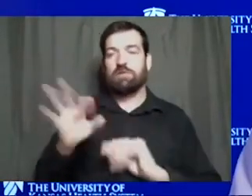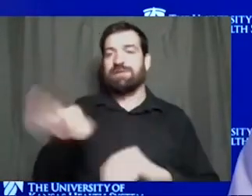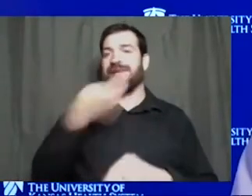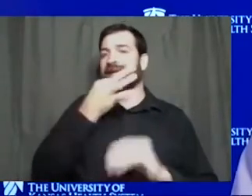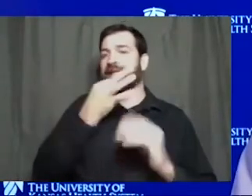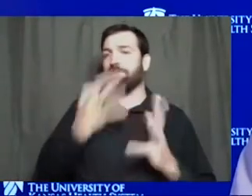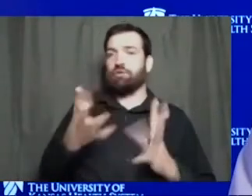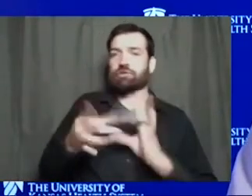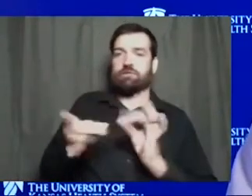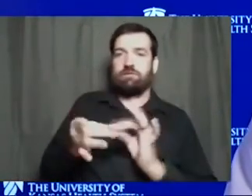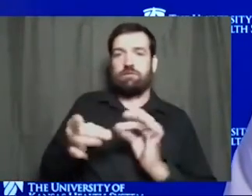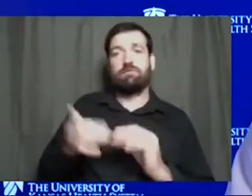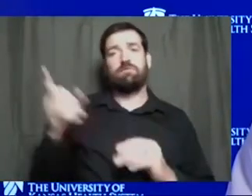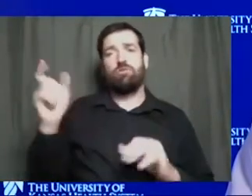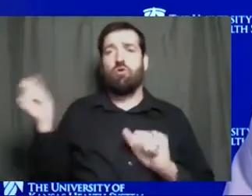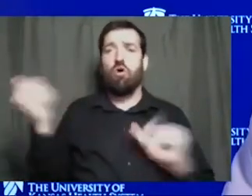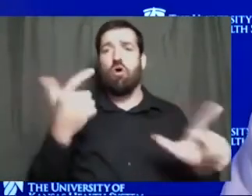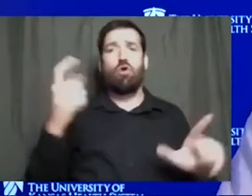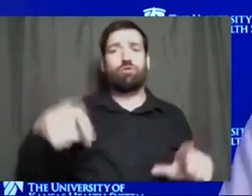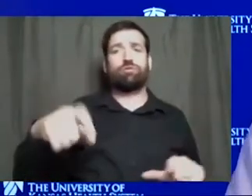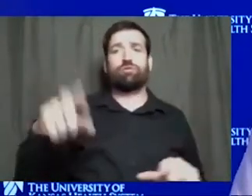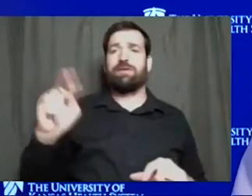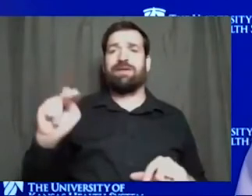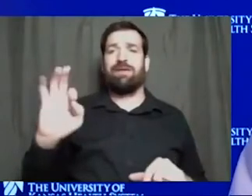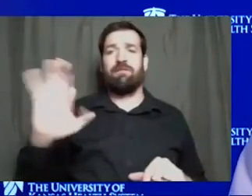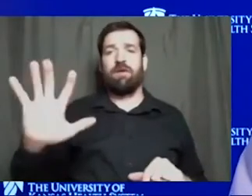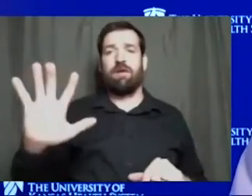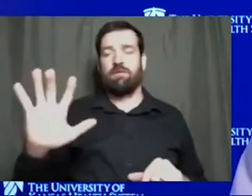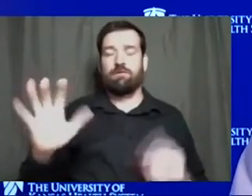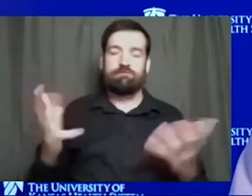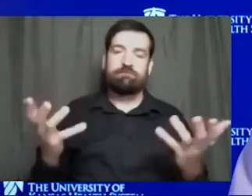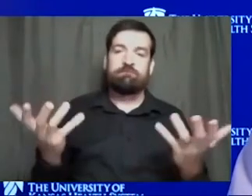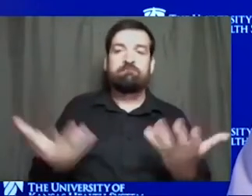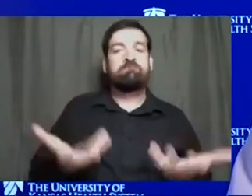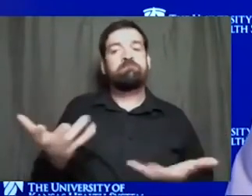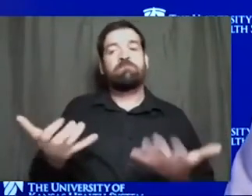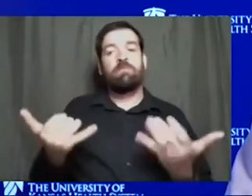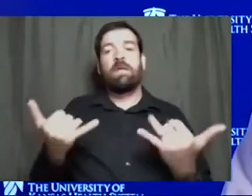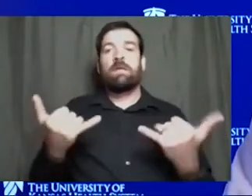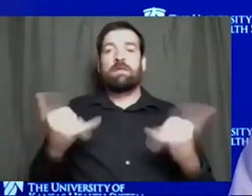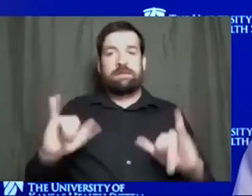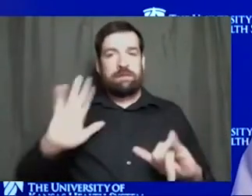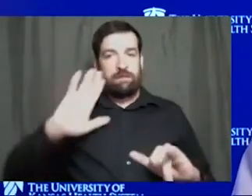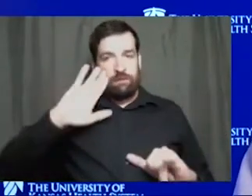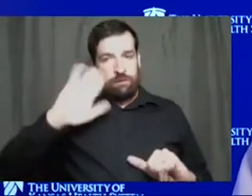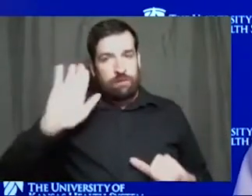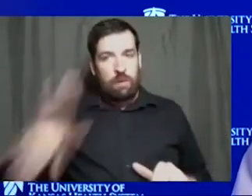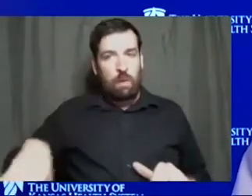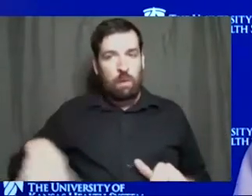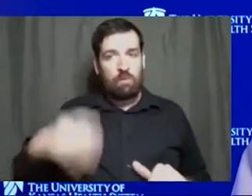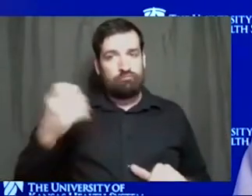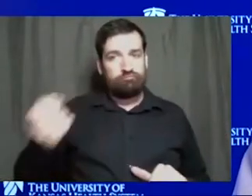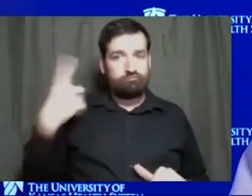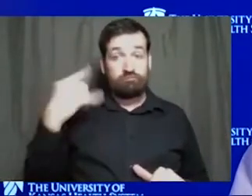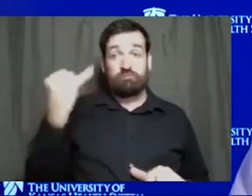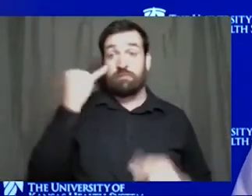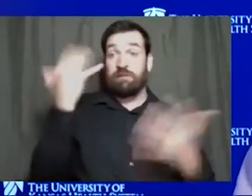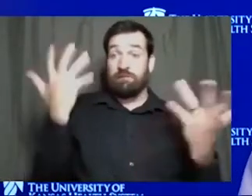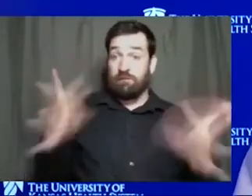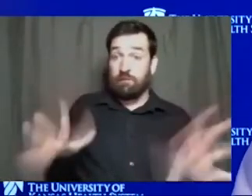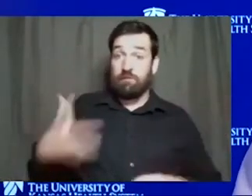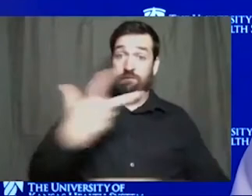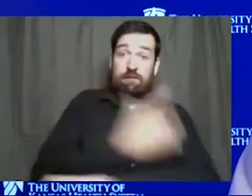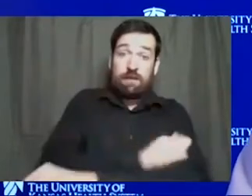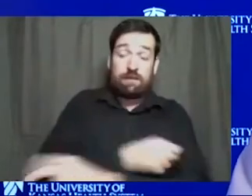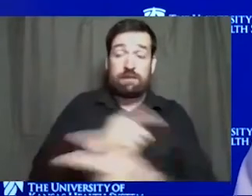an N95 mask. But, you know, we still do know and understand that, you know, if you're vaccinated, if you're wearing masks, if you're going